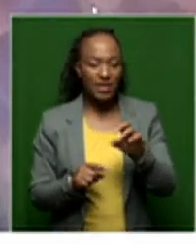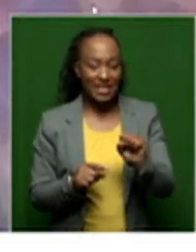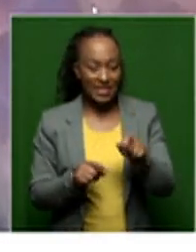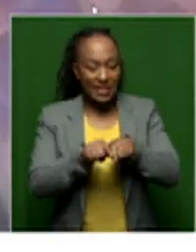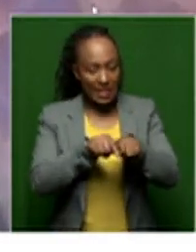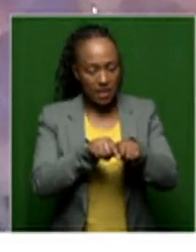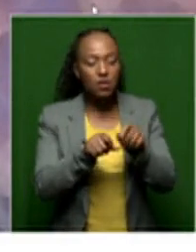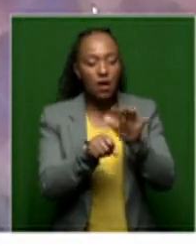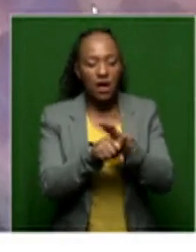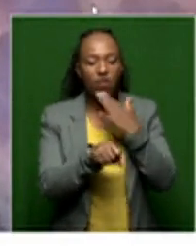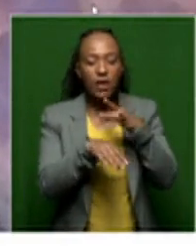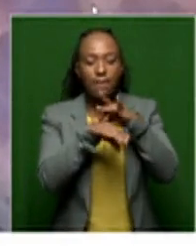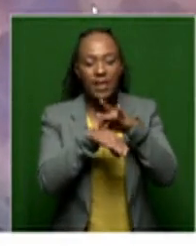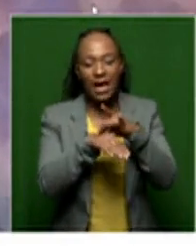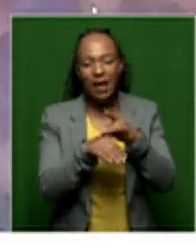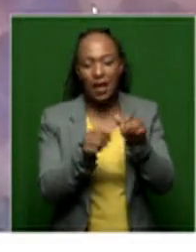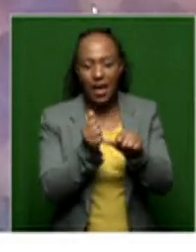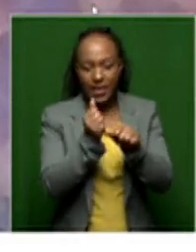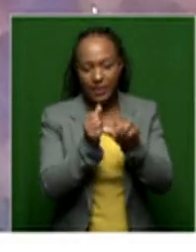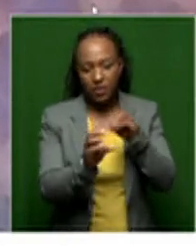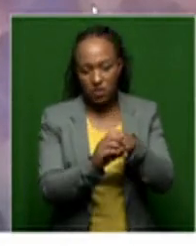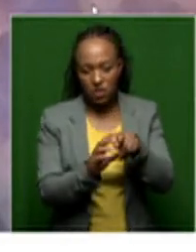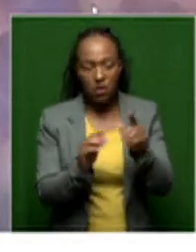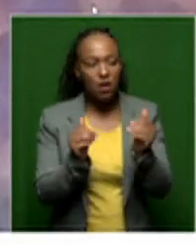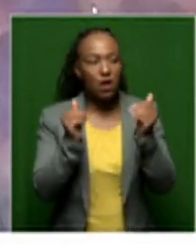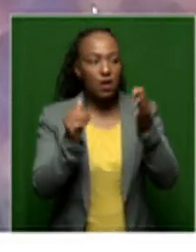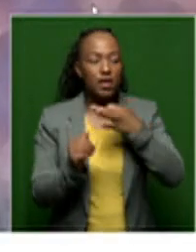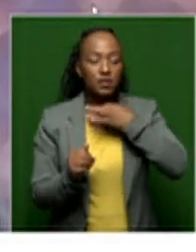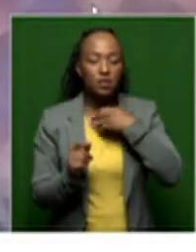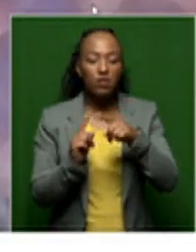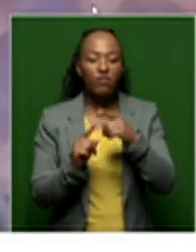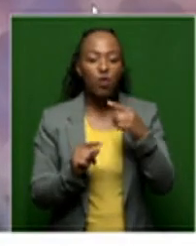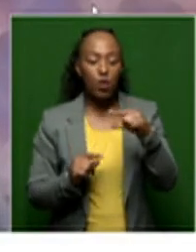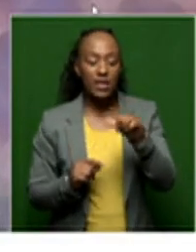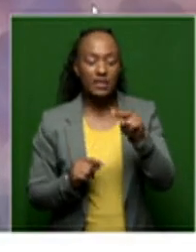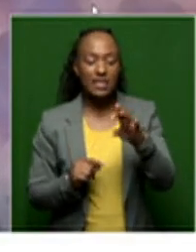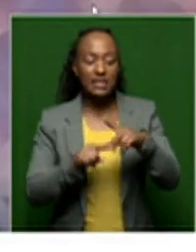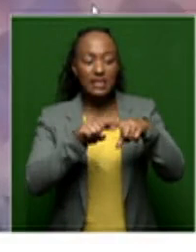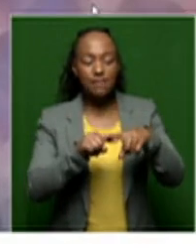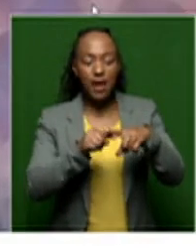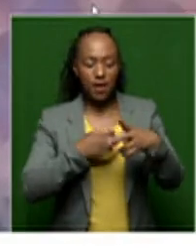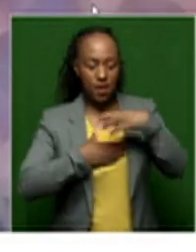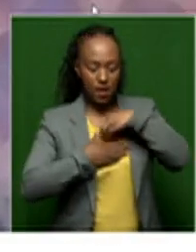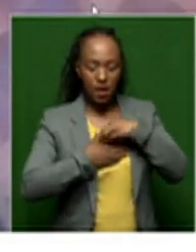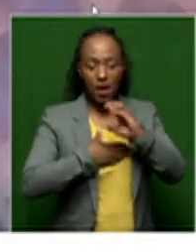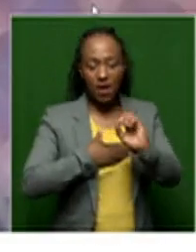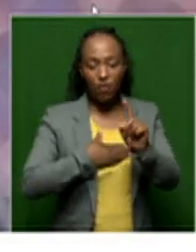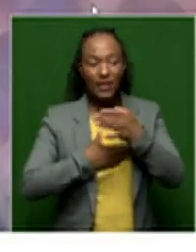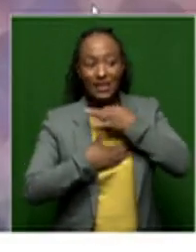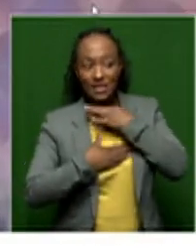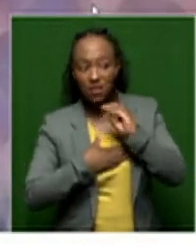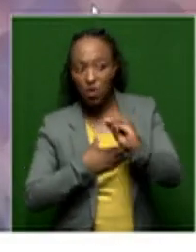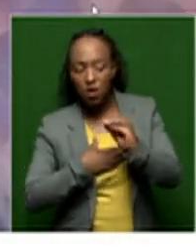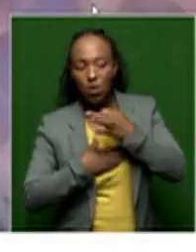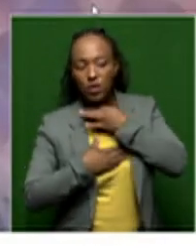if you had an increased risk or a higher risk, according to your genetic predisposition, you may make the decision